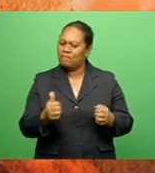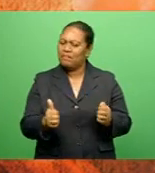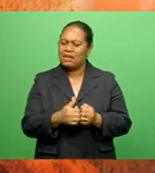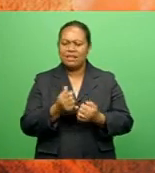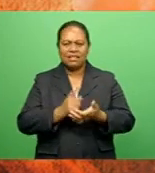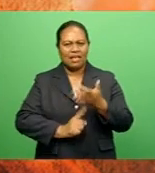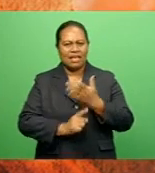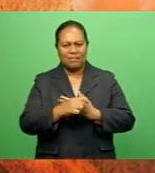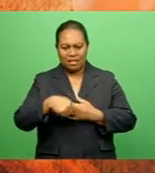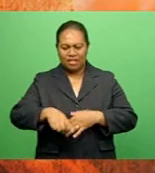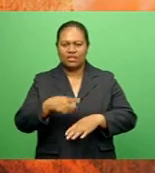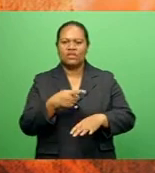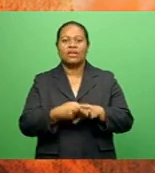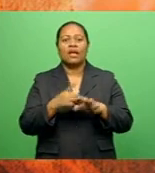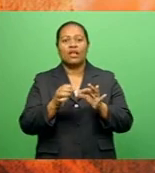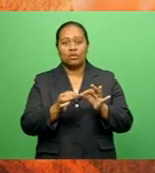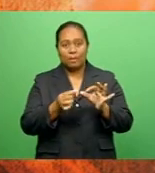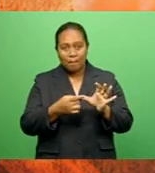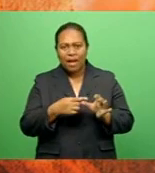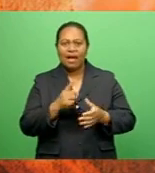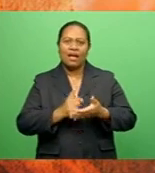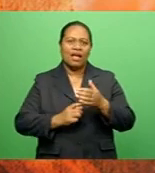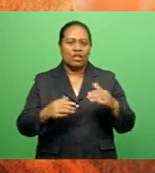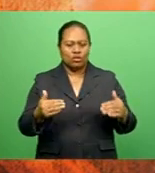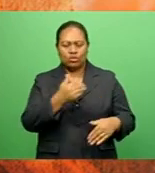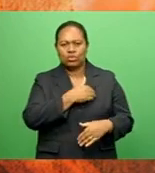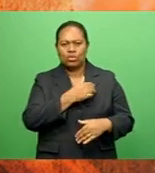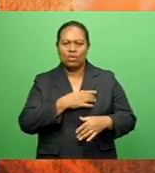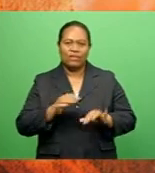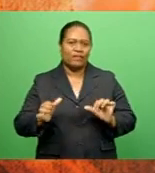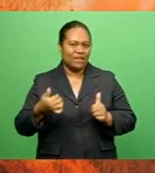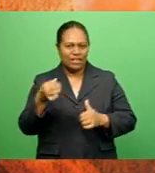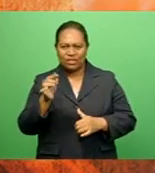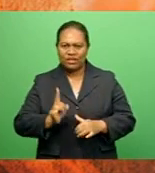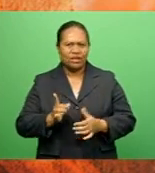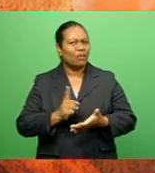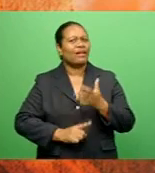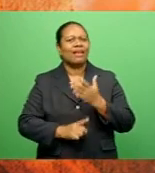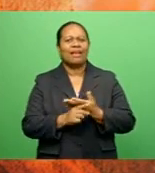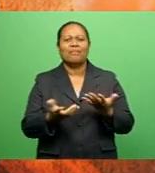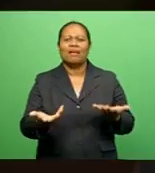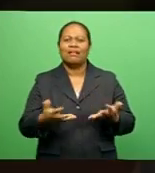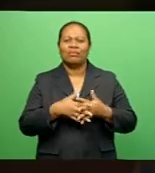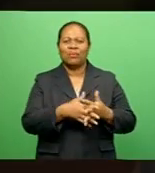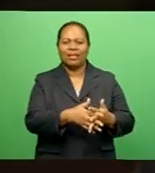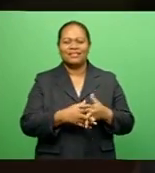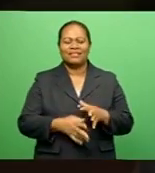understand the Mba Zone ended today. What was the atmosphere like in the West?